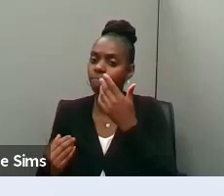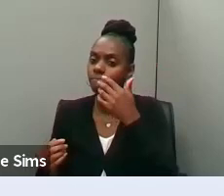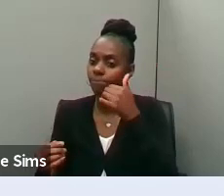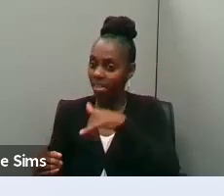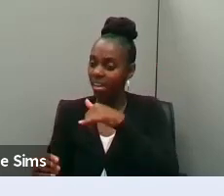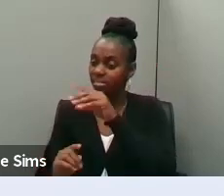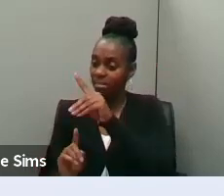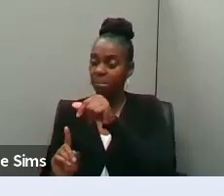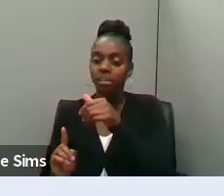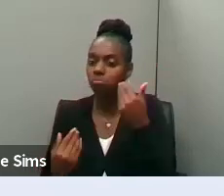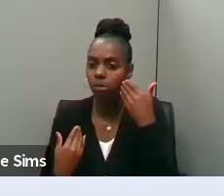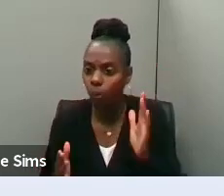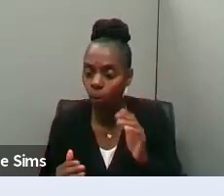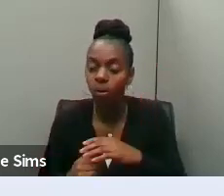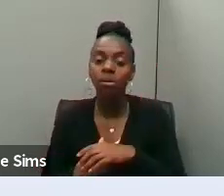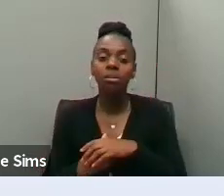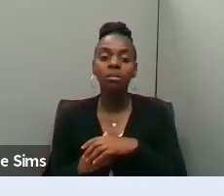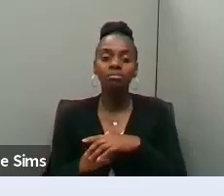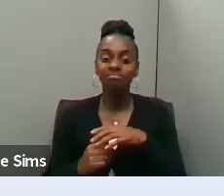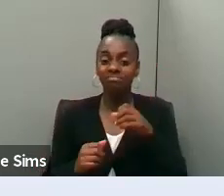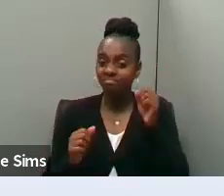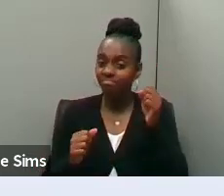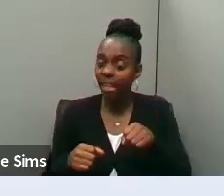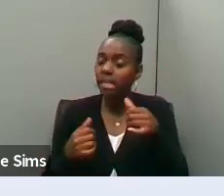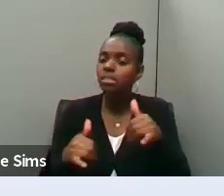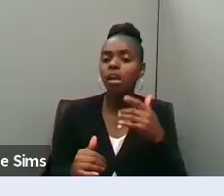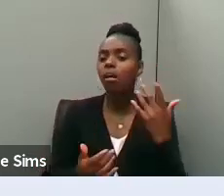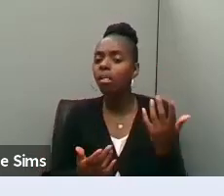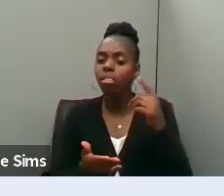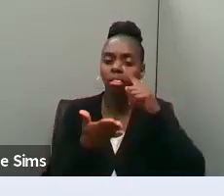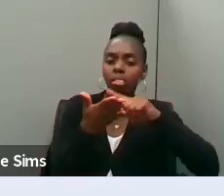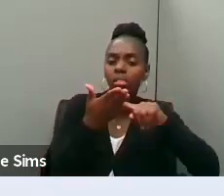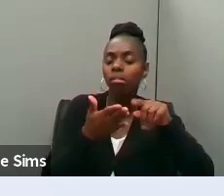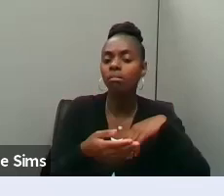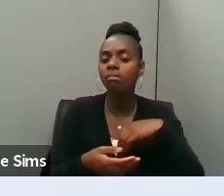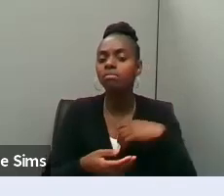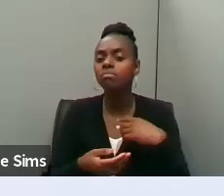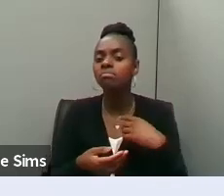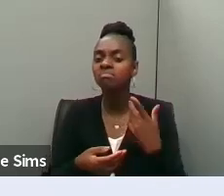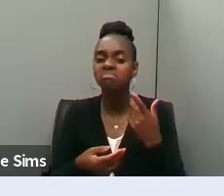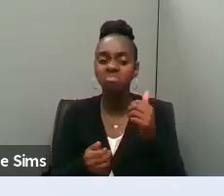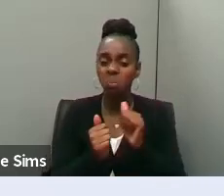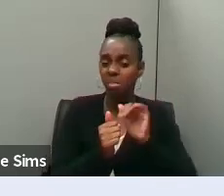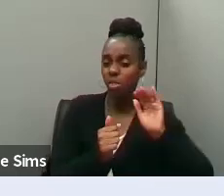but you know, she can still explore with her